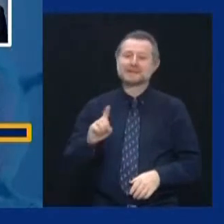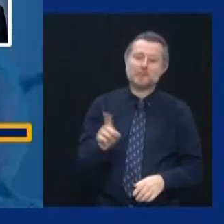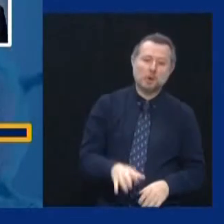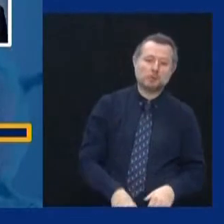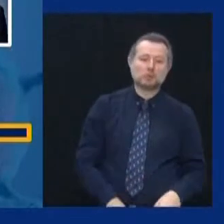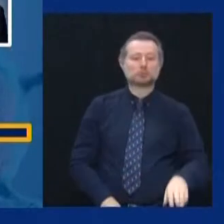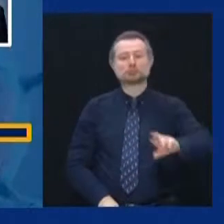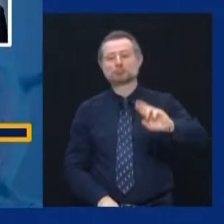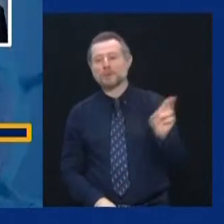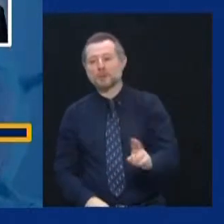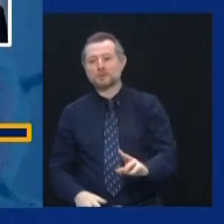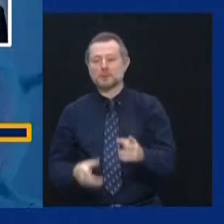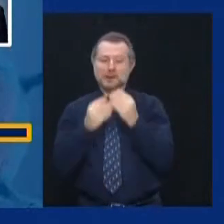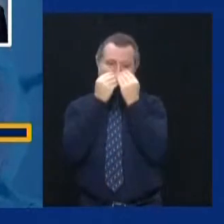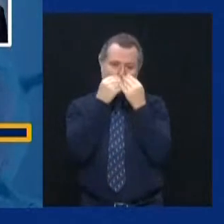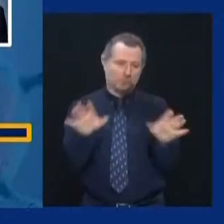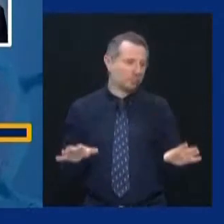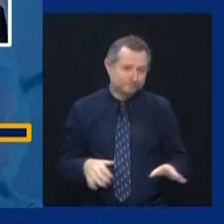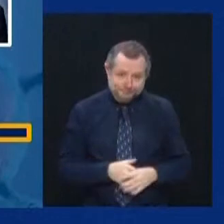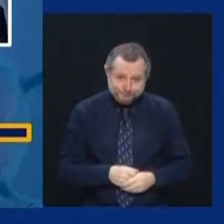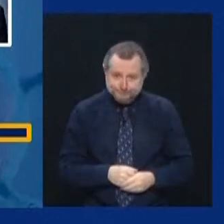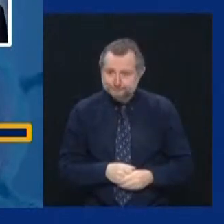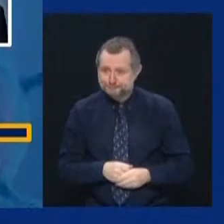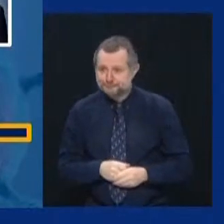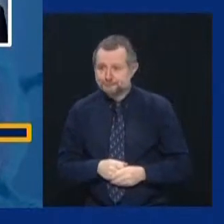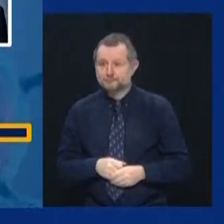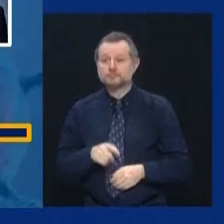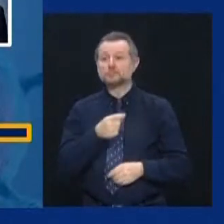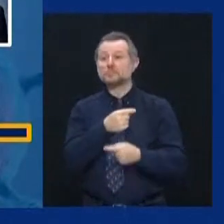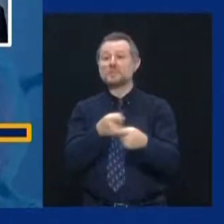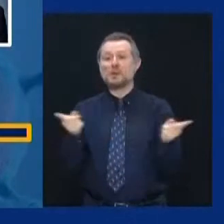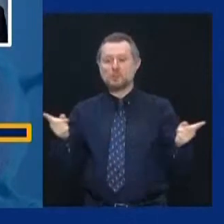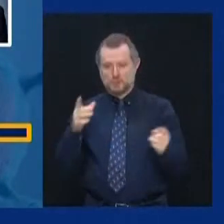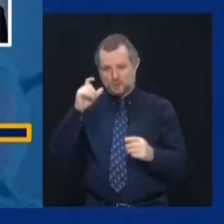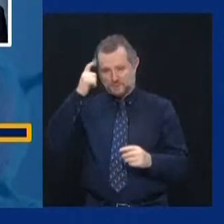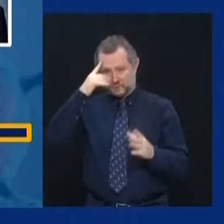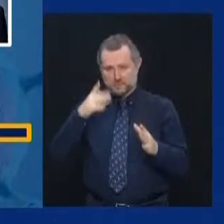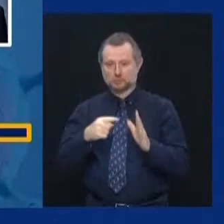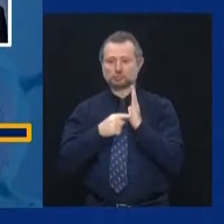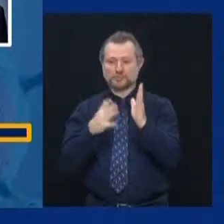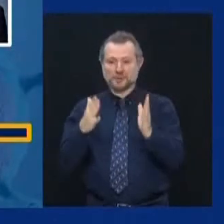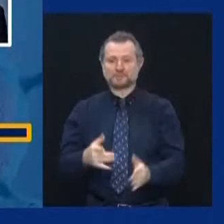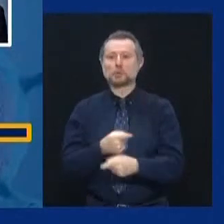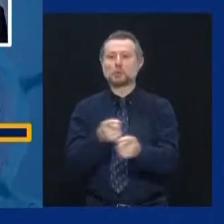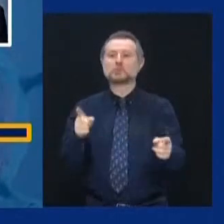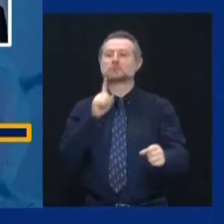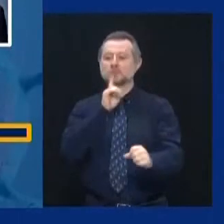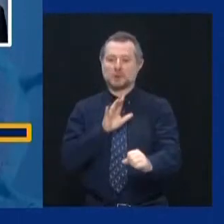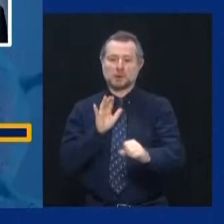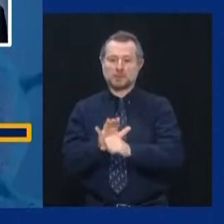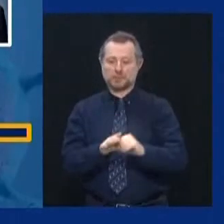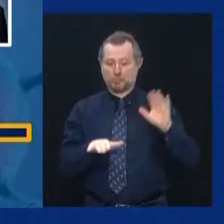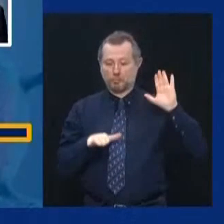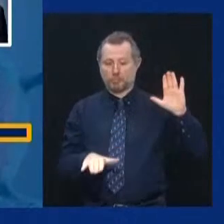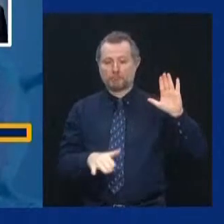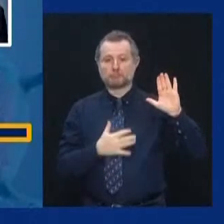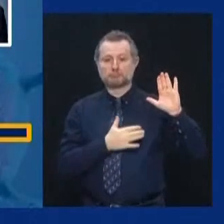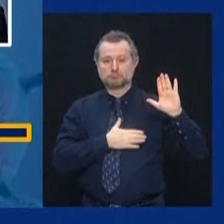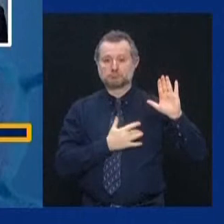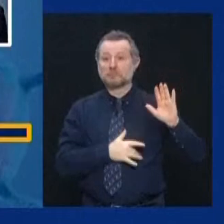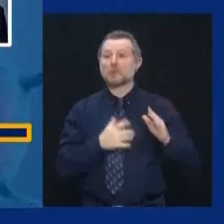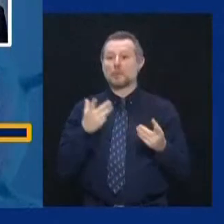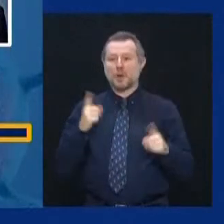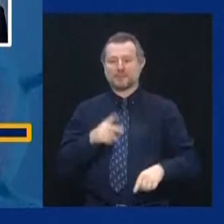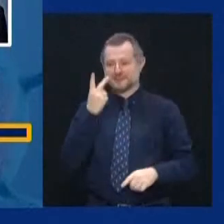you are. You're a government official. You took an oath. You saw the anarchy. You saw